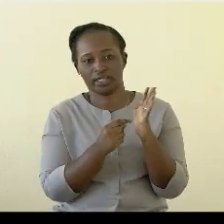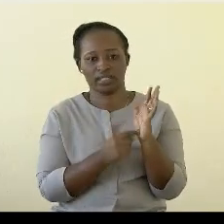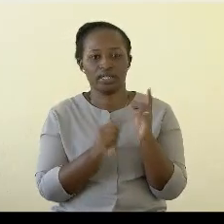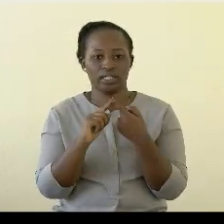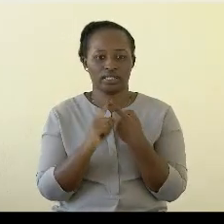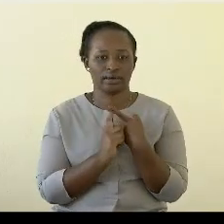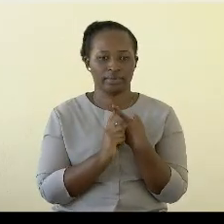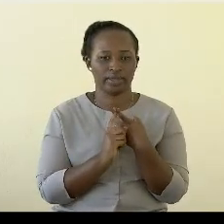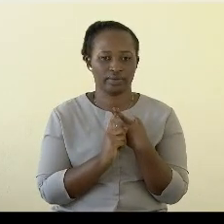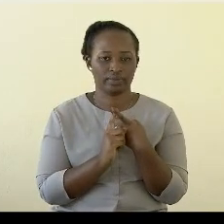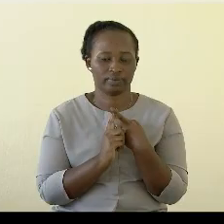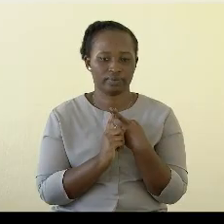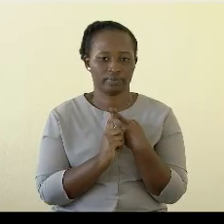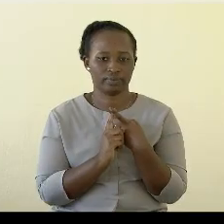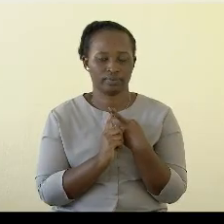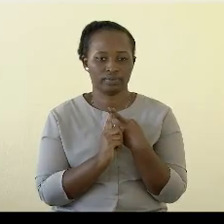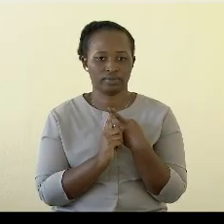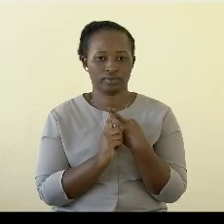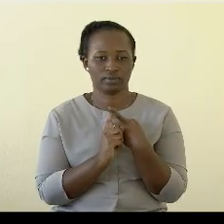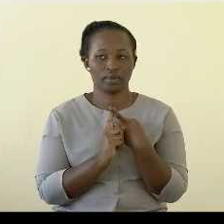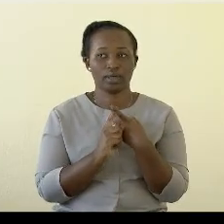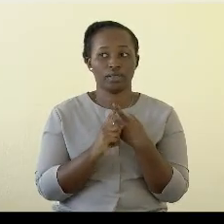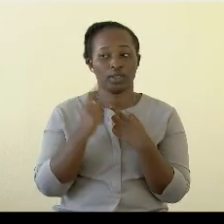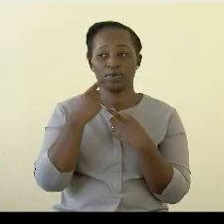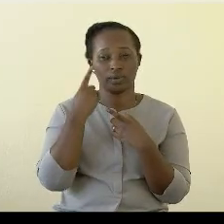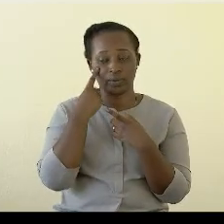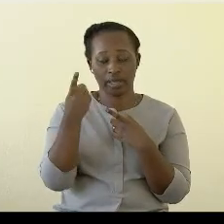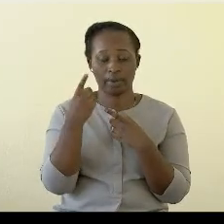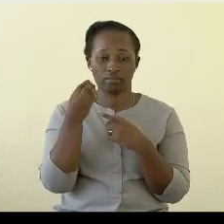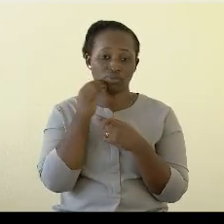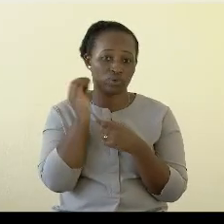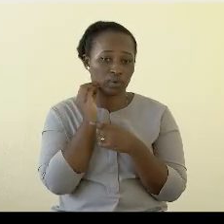1, become too many at home,